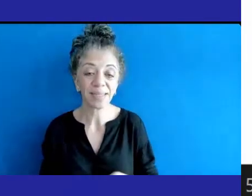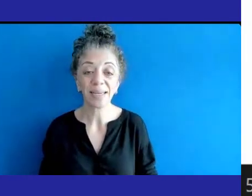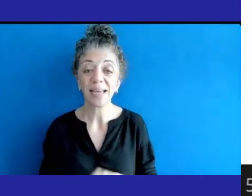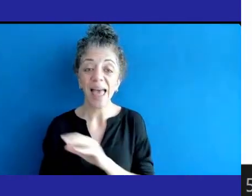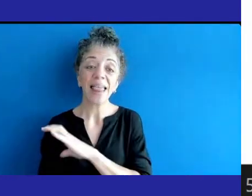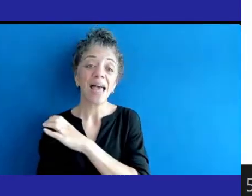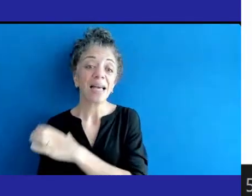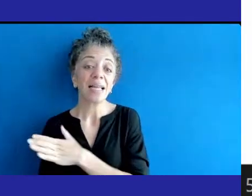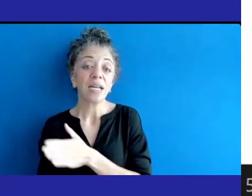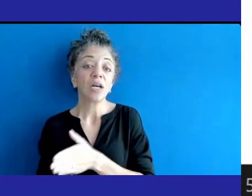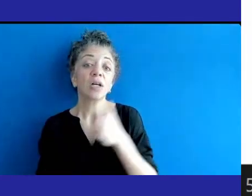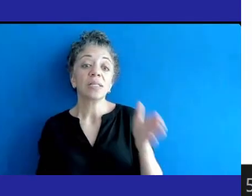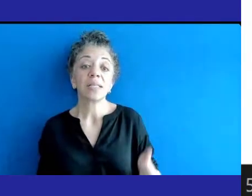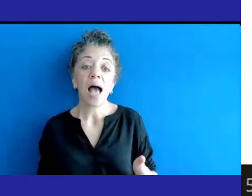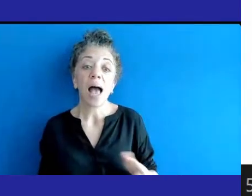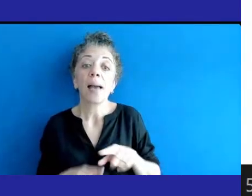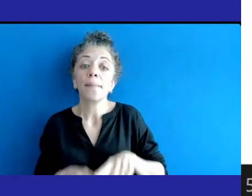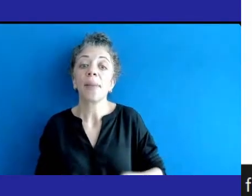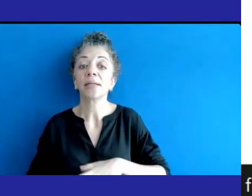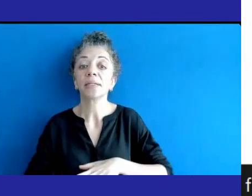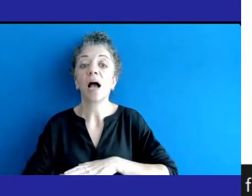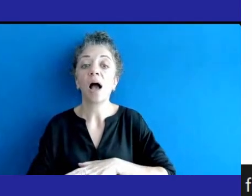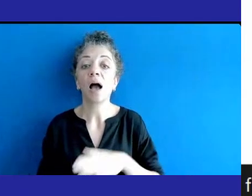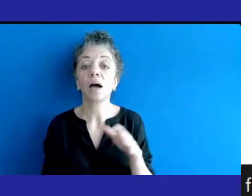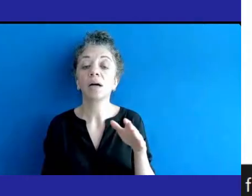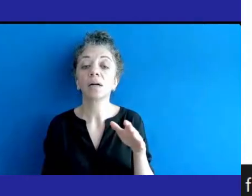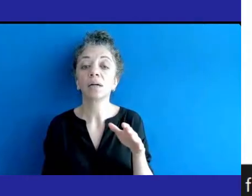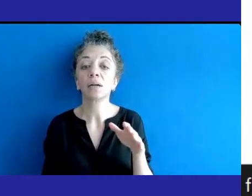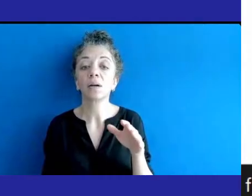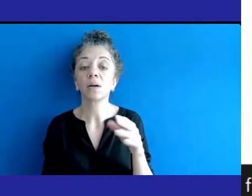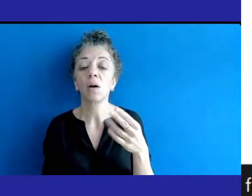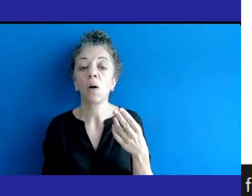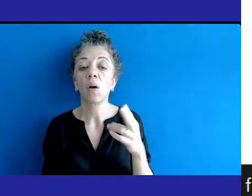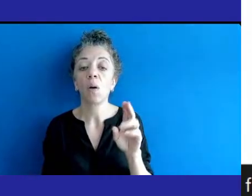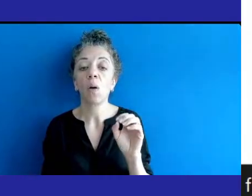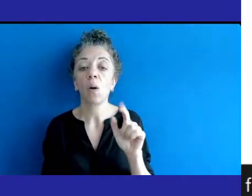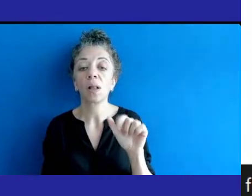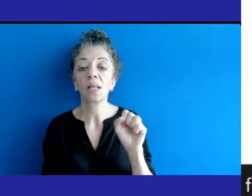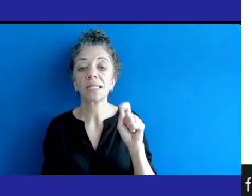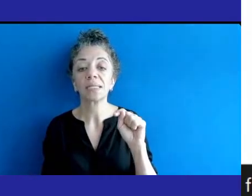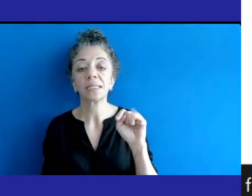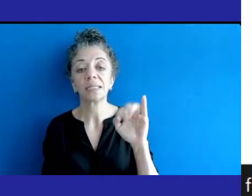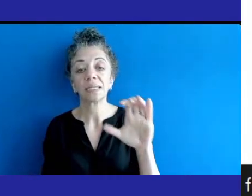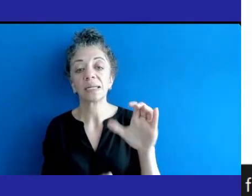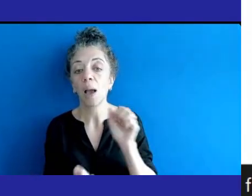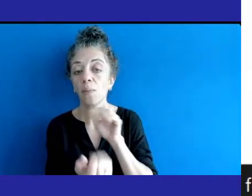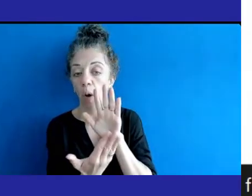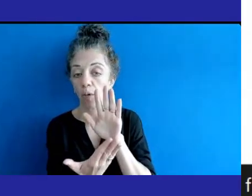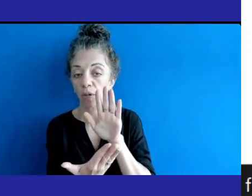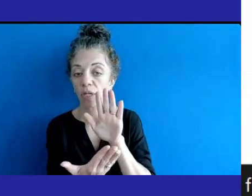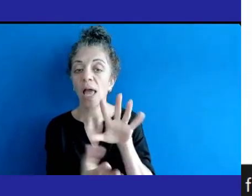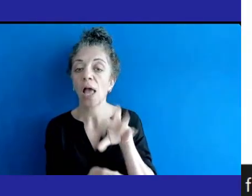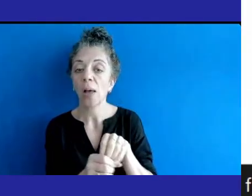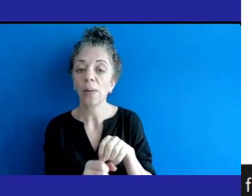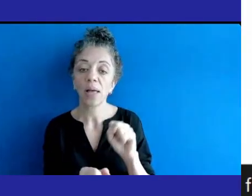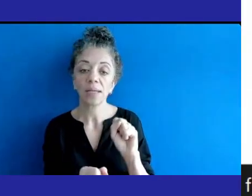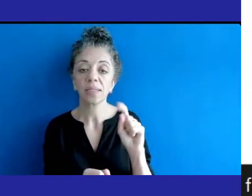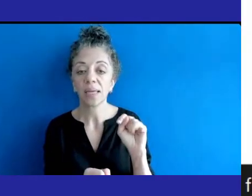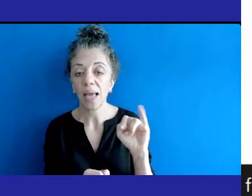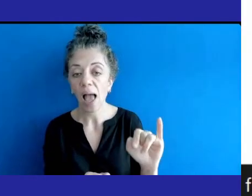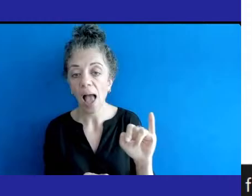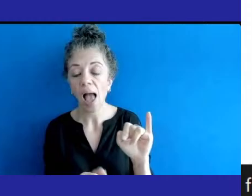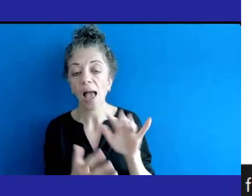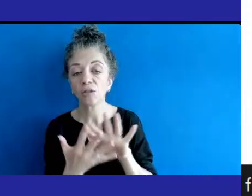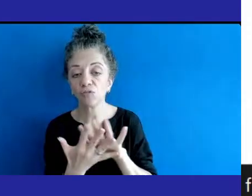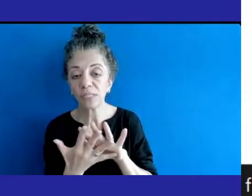a holistic approach to people living with HIV, including STI screenings, primary care, mental